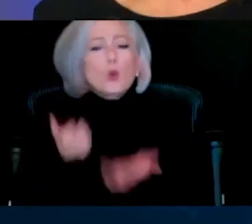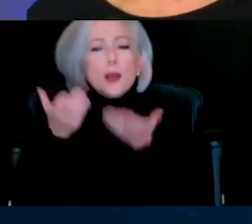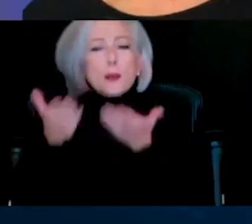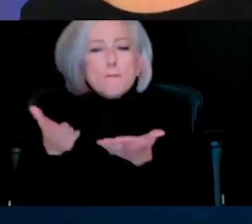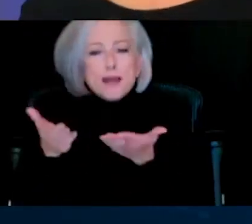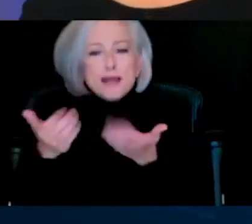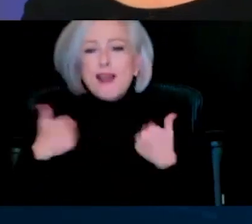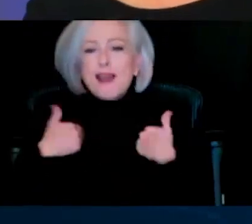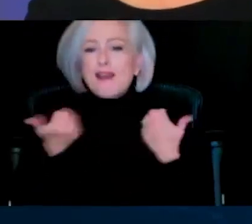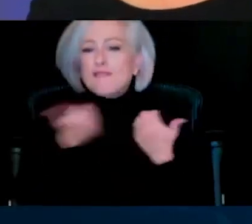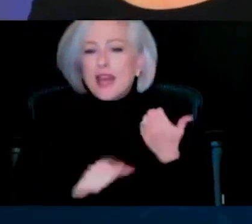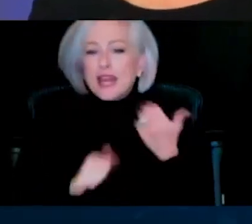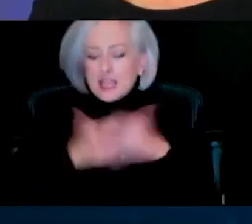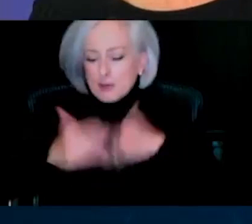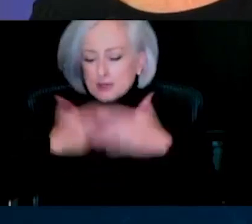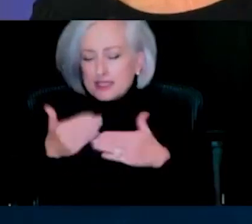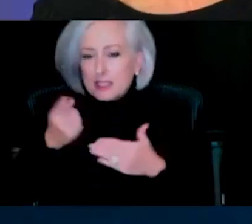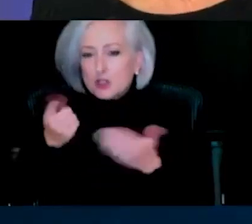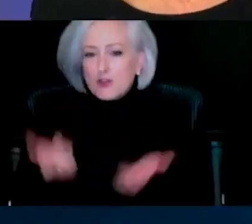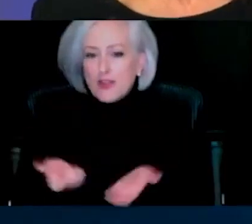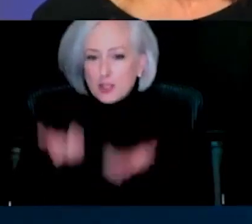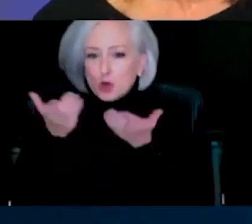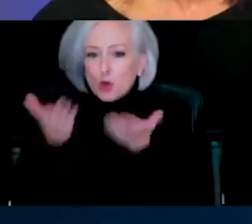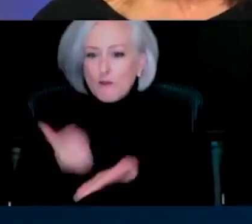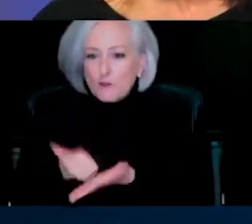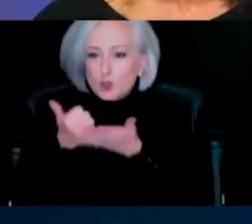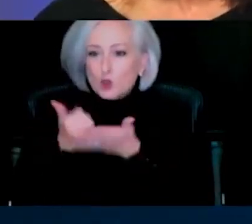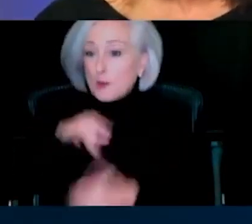that you're offering out there that would be helpful for kids?